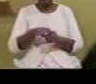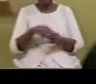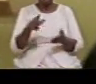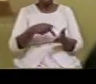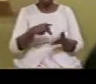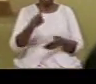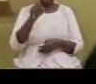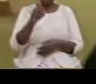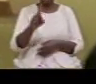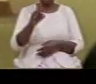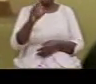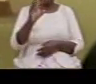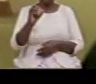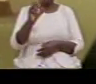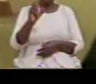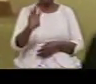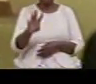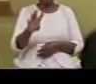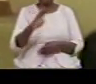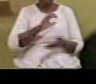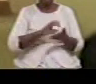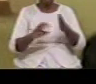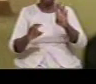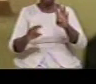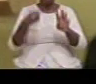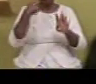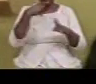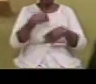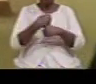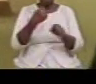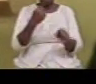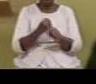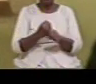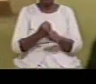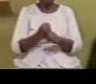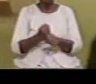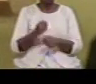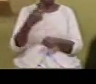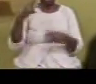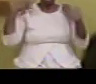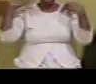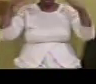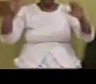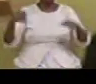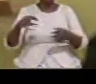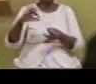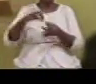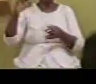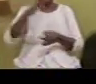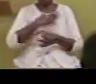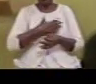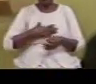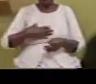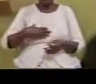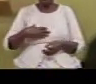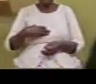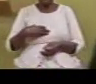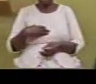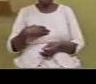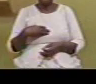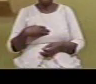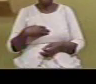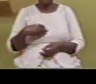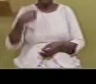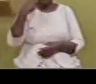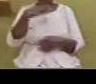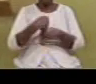104, verse 4, who maketh his angel spirits and who